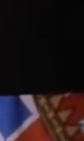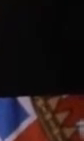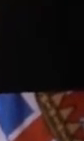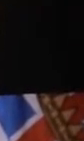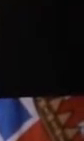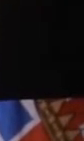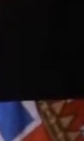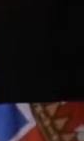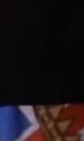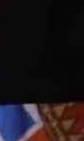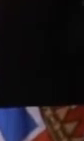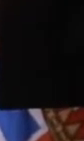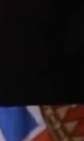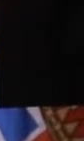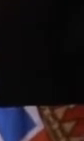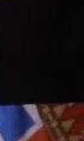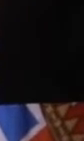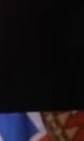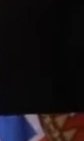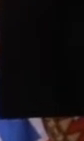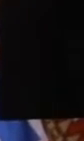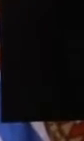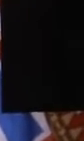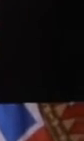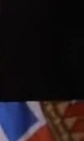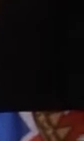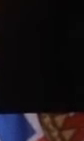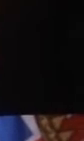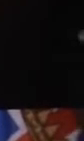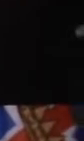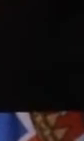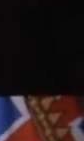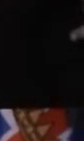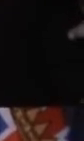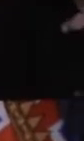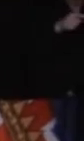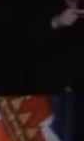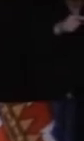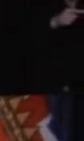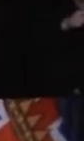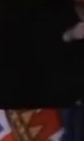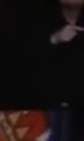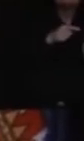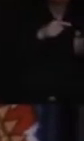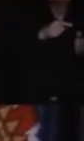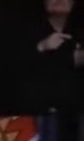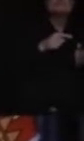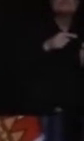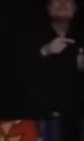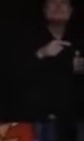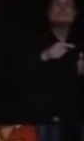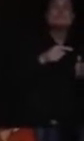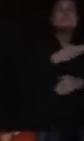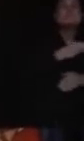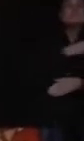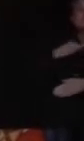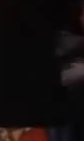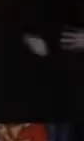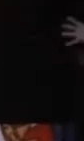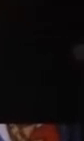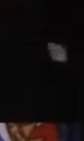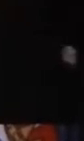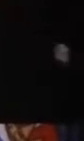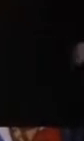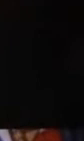days later, such as cleaning and extra staff. Exactly. Because they're telling fucking lies.